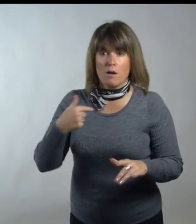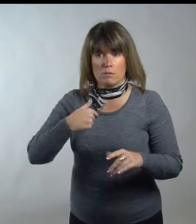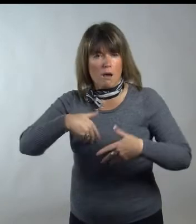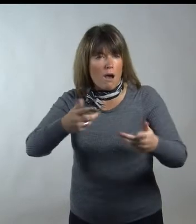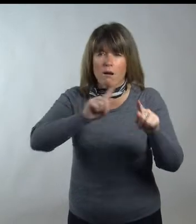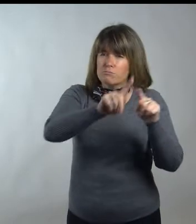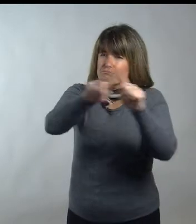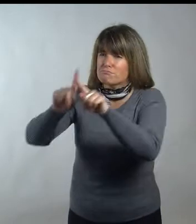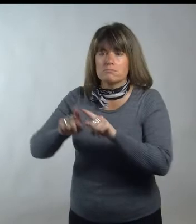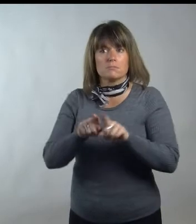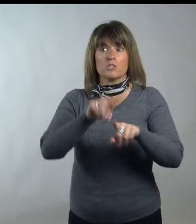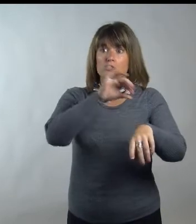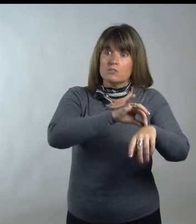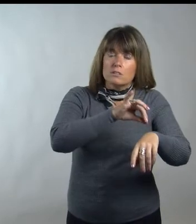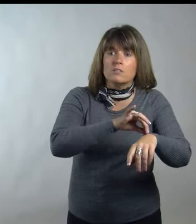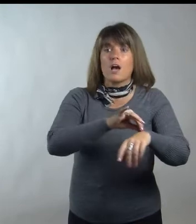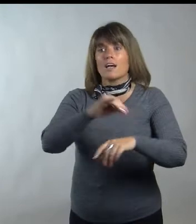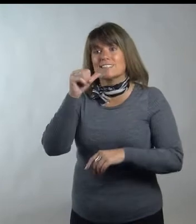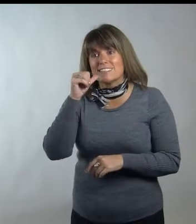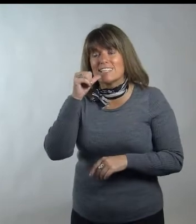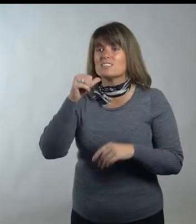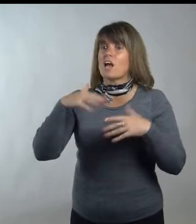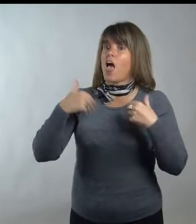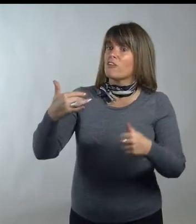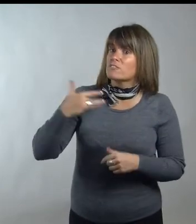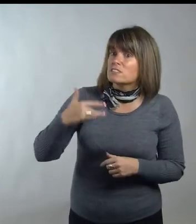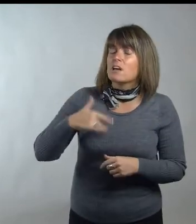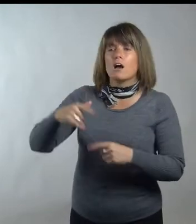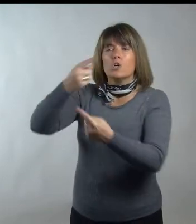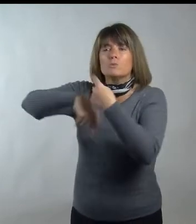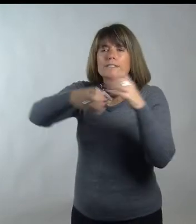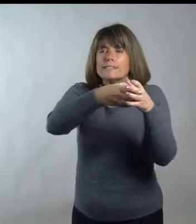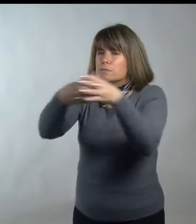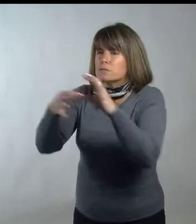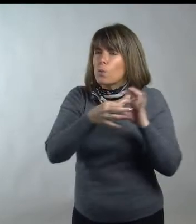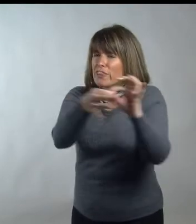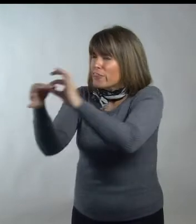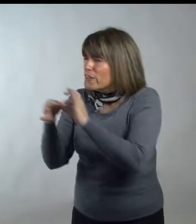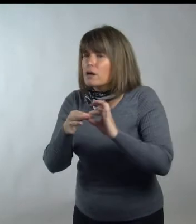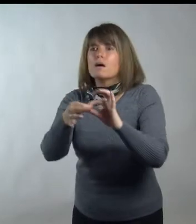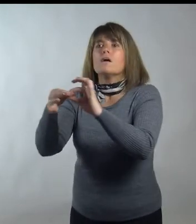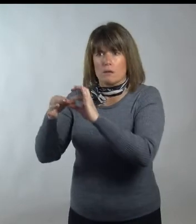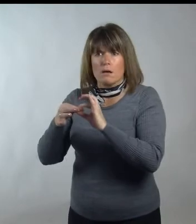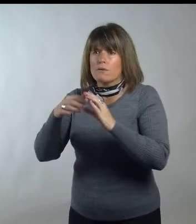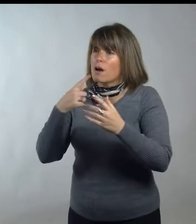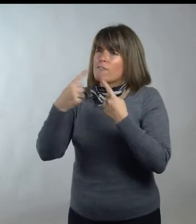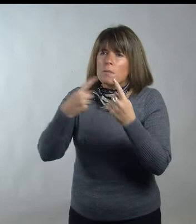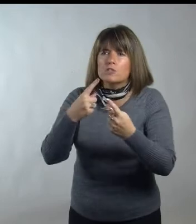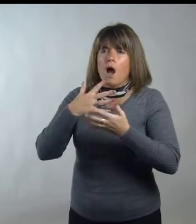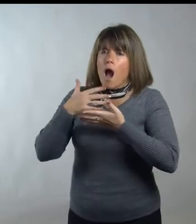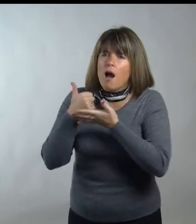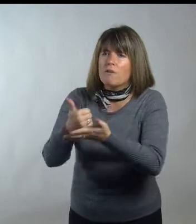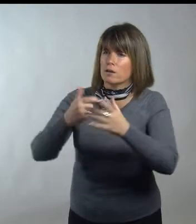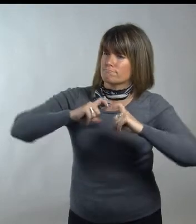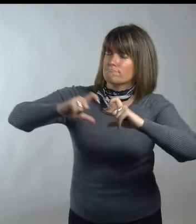hospitals. In fact, much of what we do is about services in the community such as GPs, dentists, health visitors and